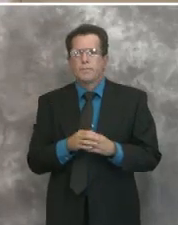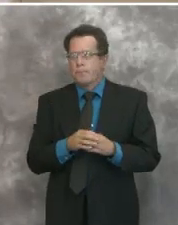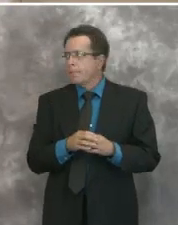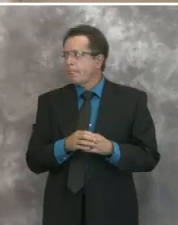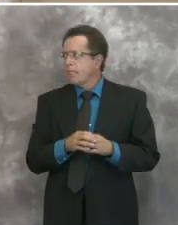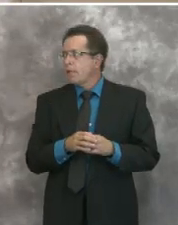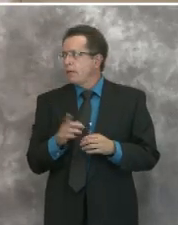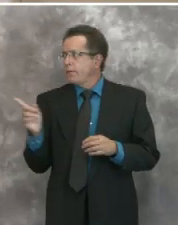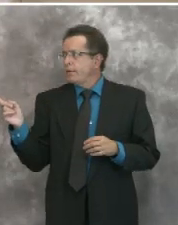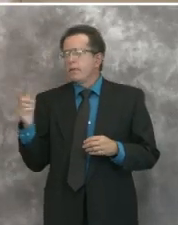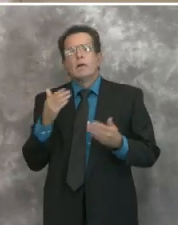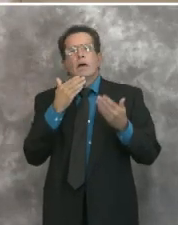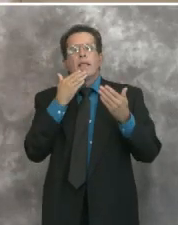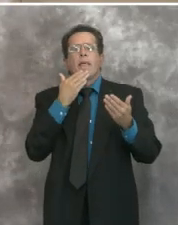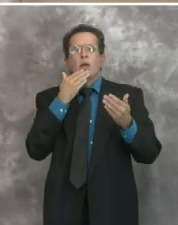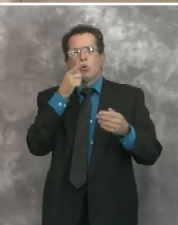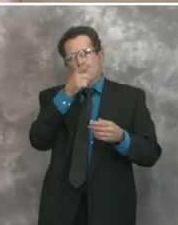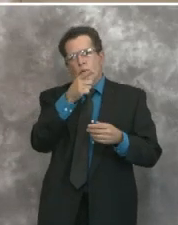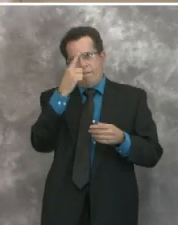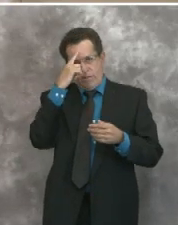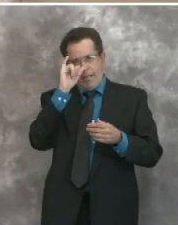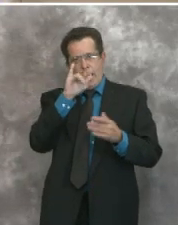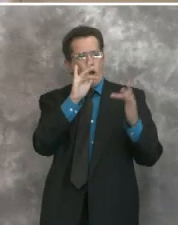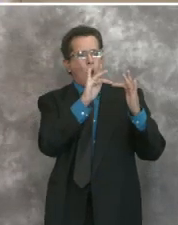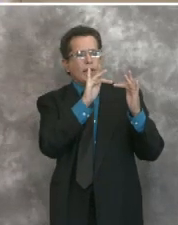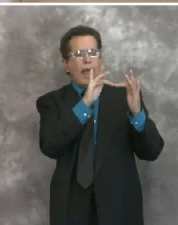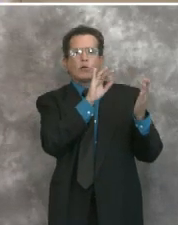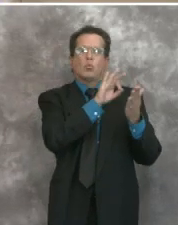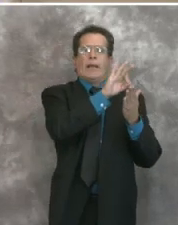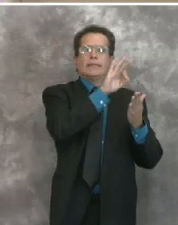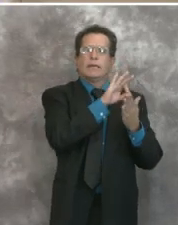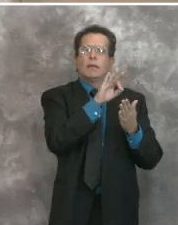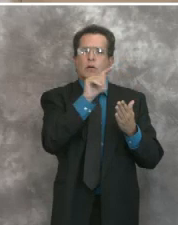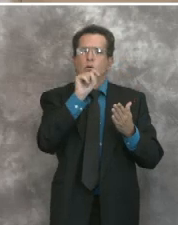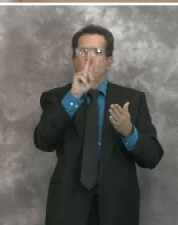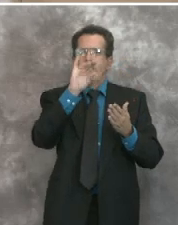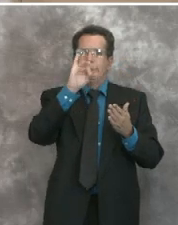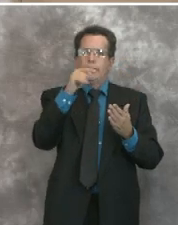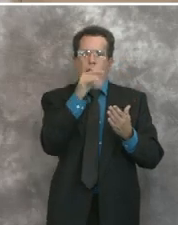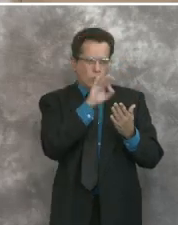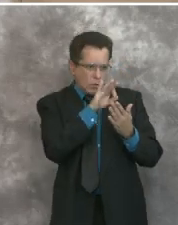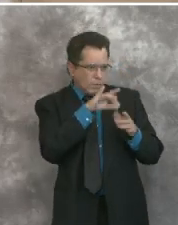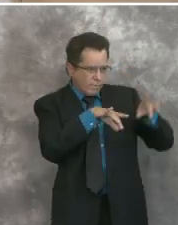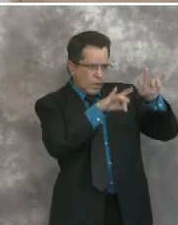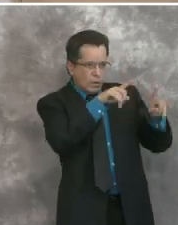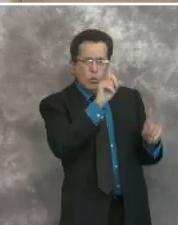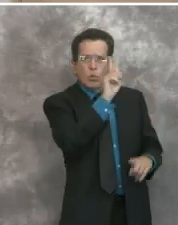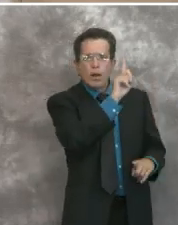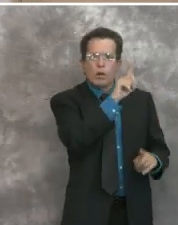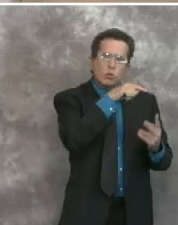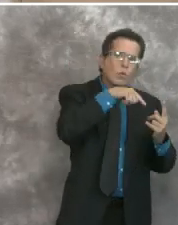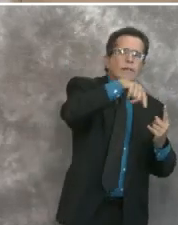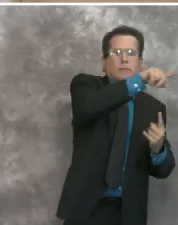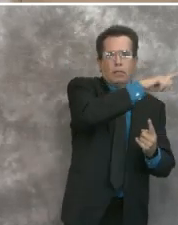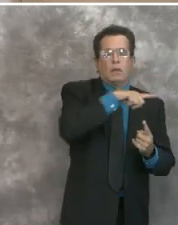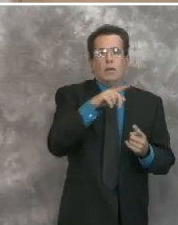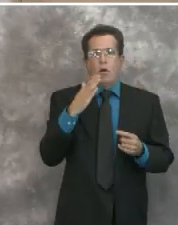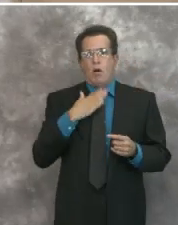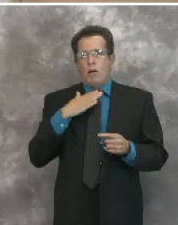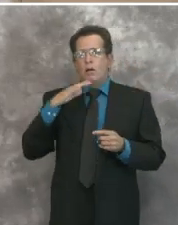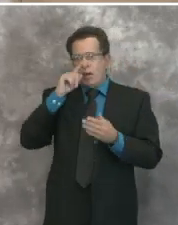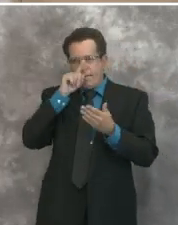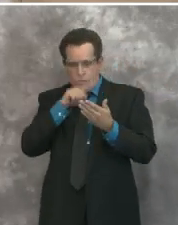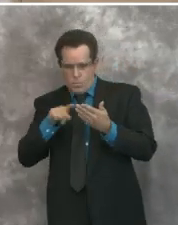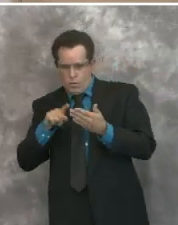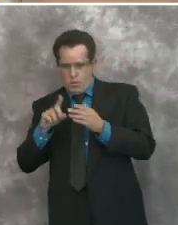Thank you for the question about contact tracing. When we conduct investigations in our epidemiology department, there are